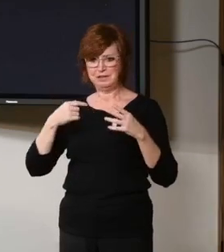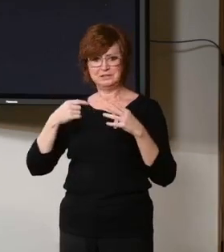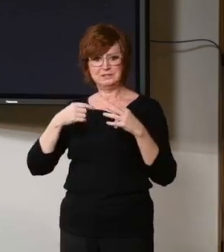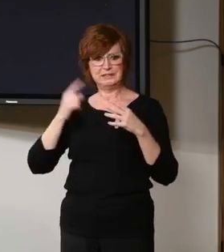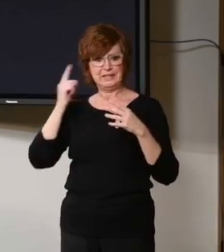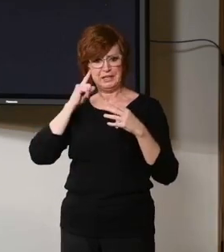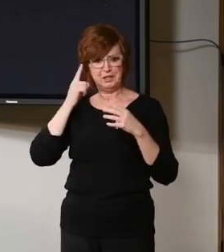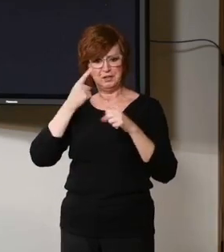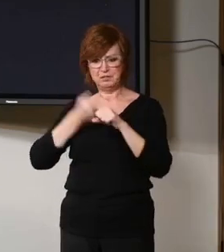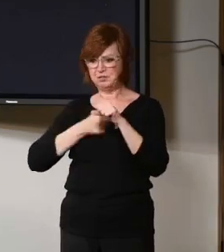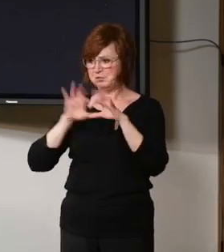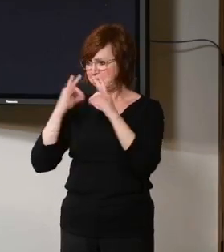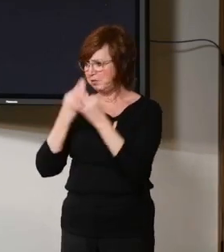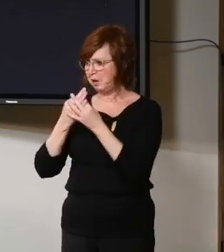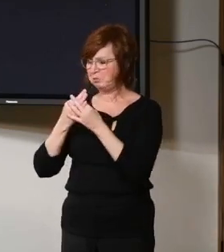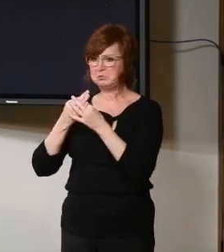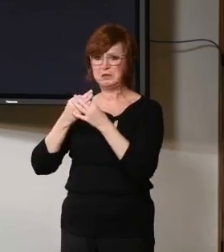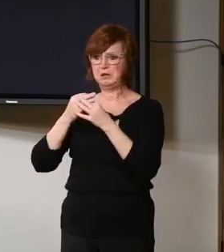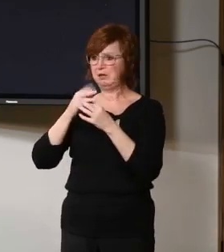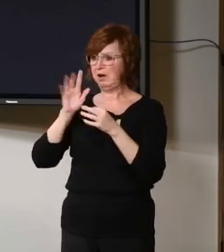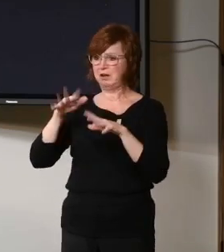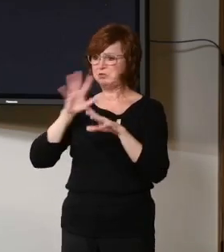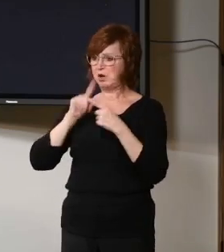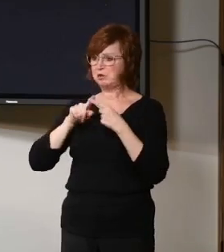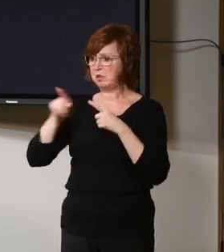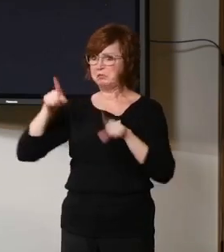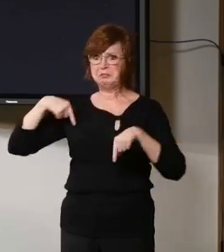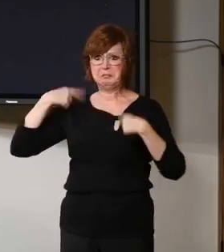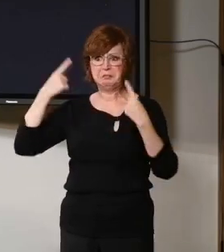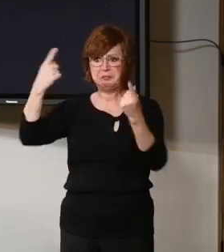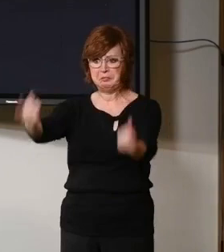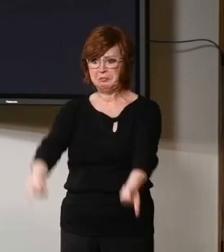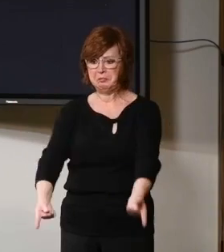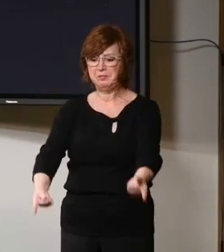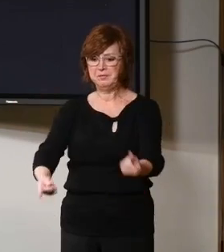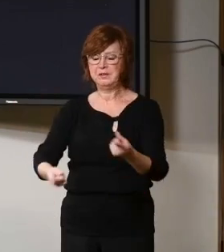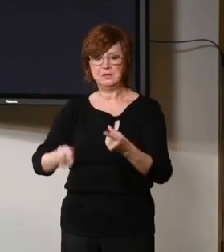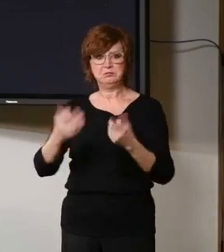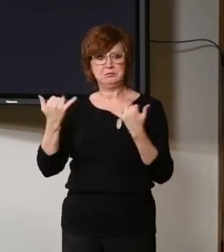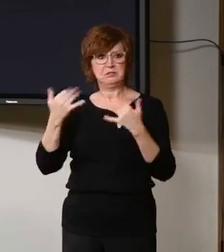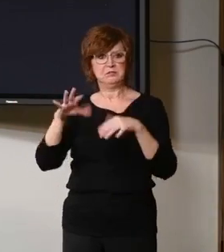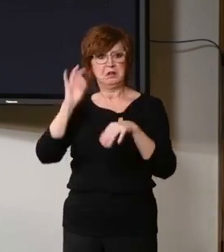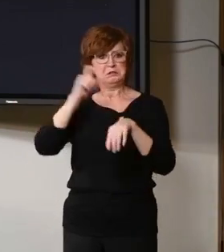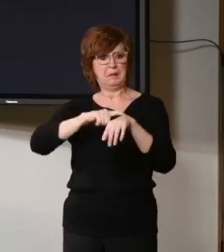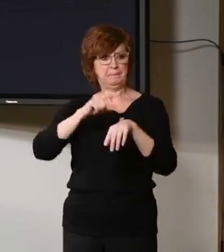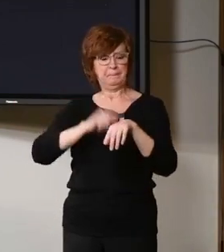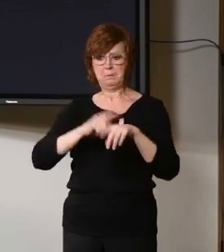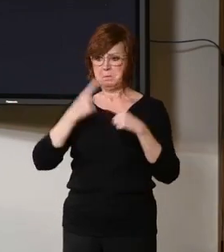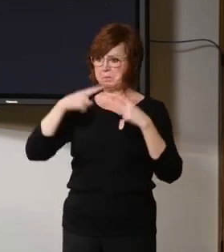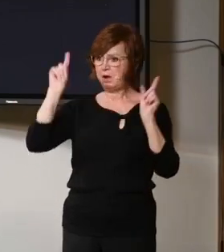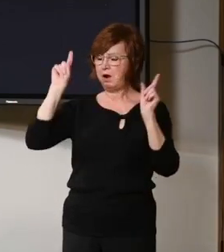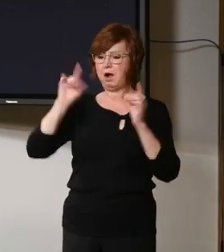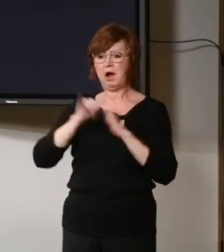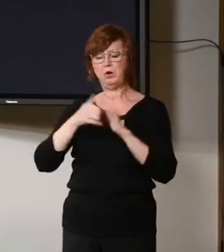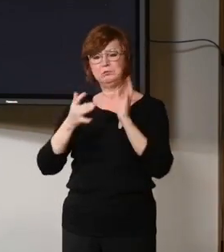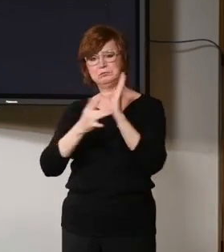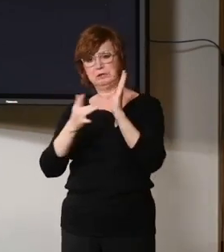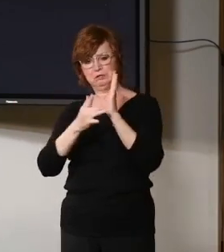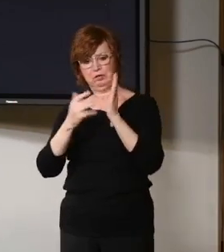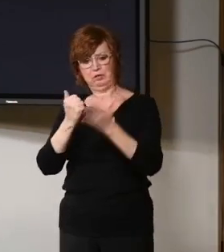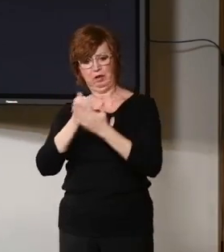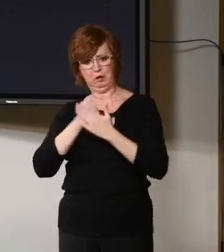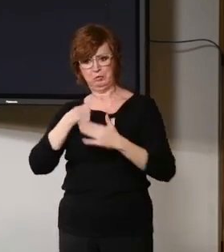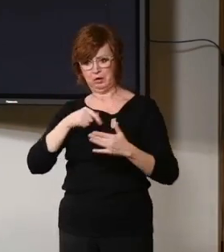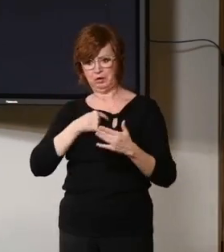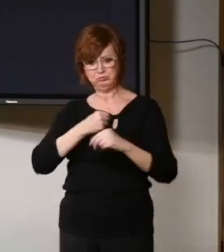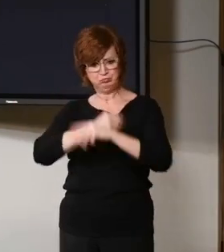for many, it's an opportunity to have family time and to reach out to friends and family, especially through technology and other